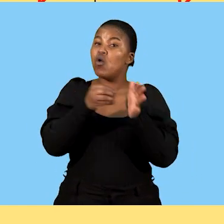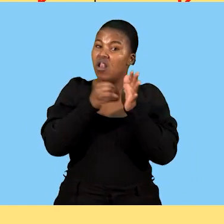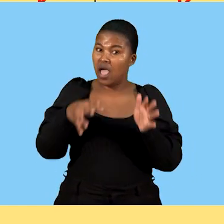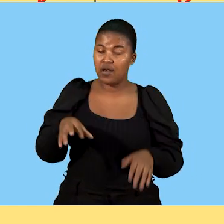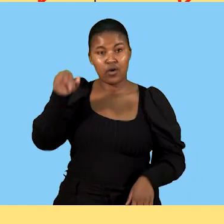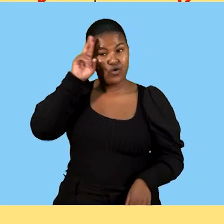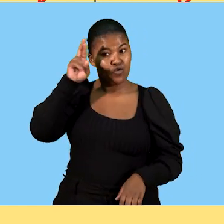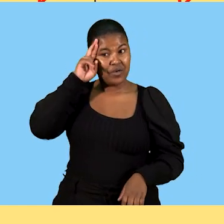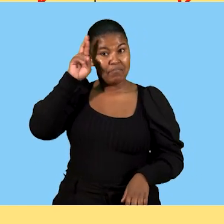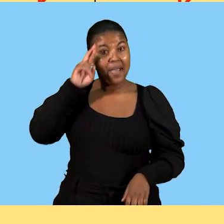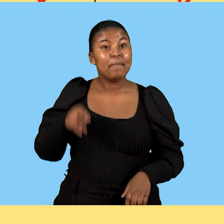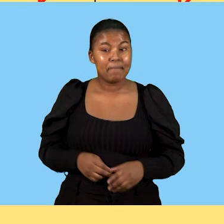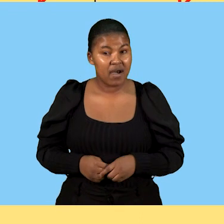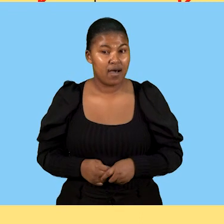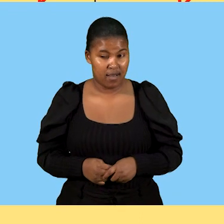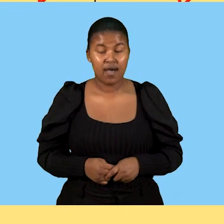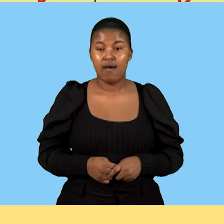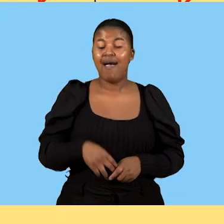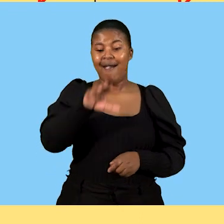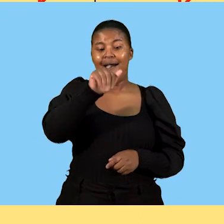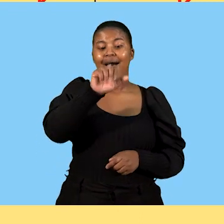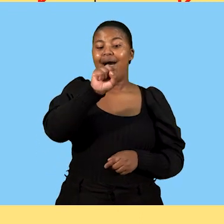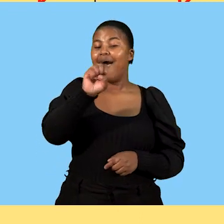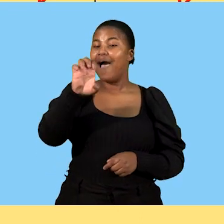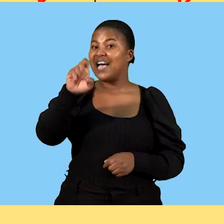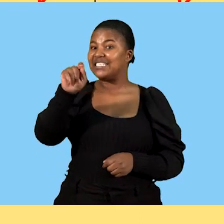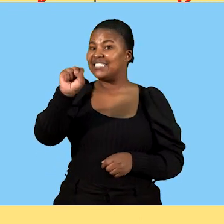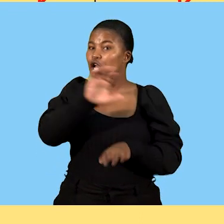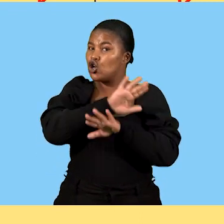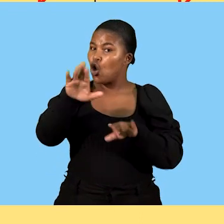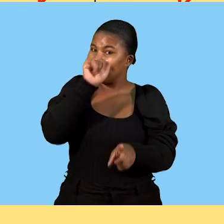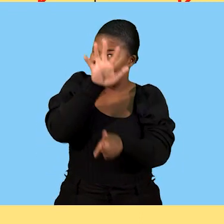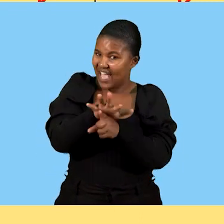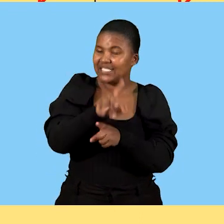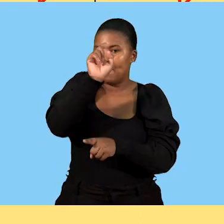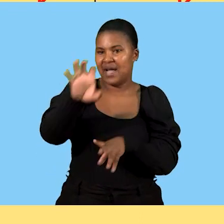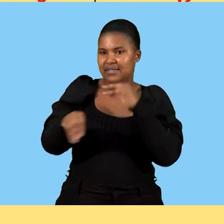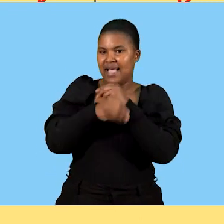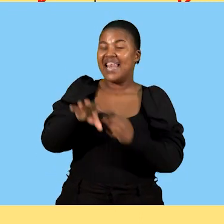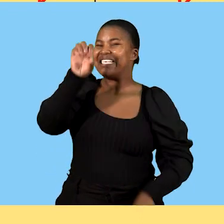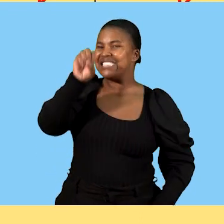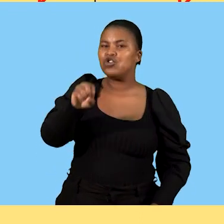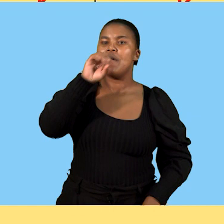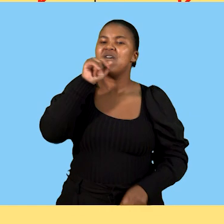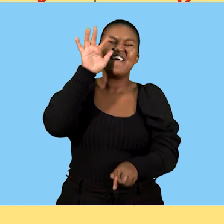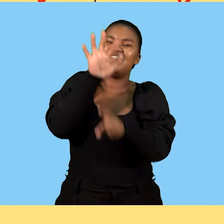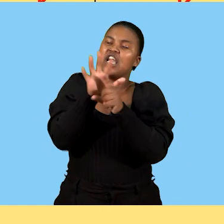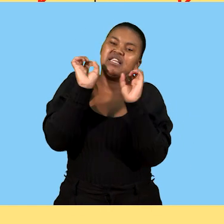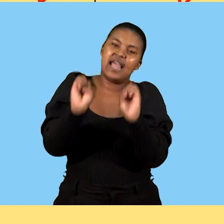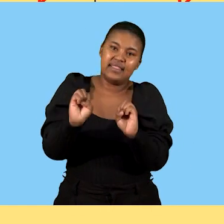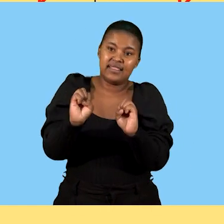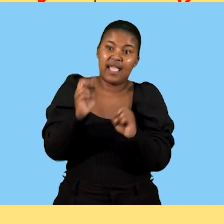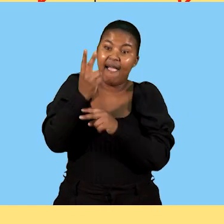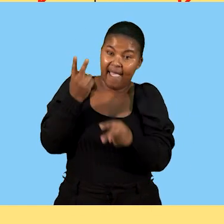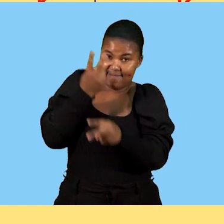remember that as long as assets are not affected, we need to show a zero. That is no effect. I'll repeat it